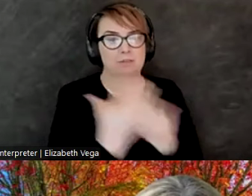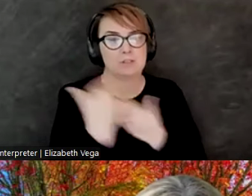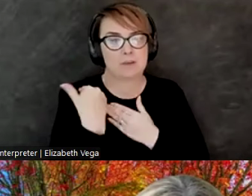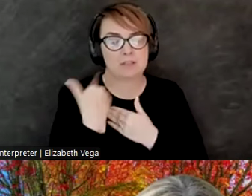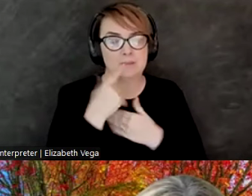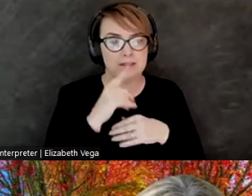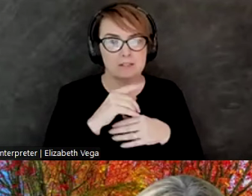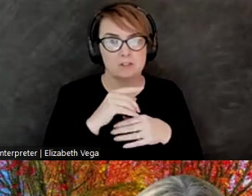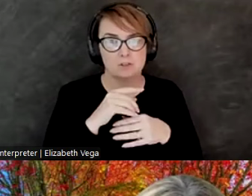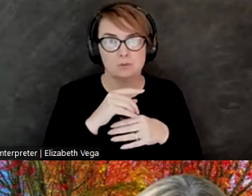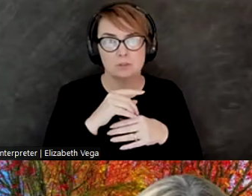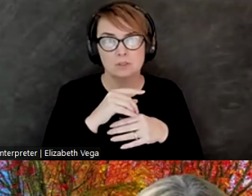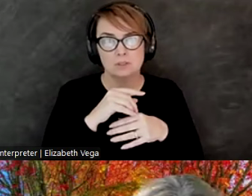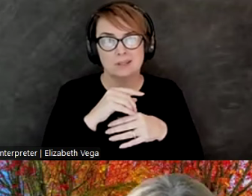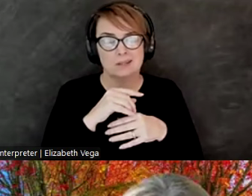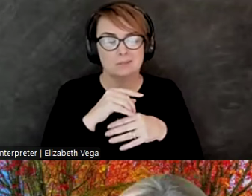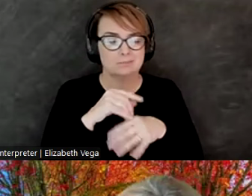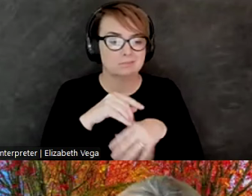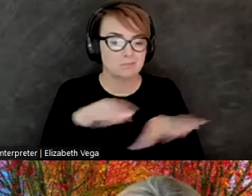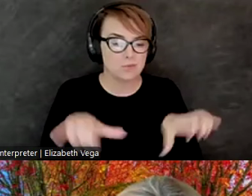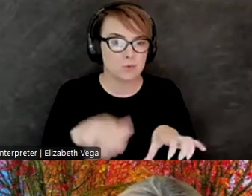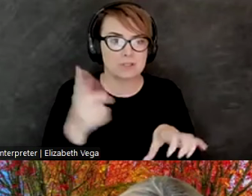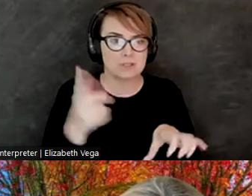more information for the committee. So